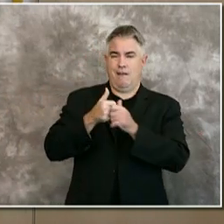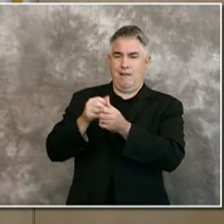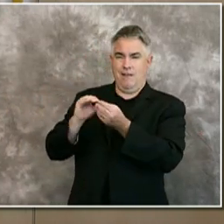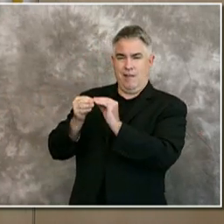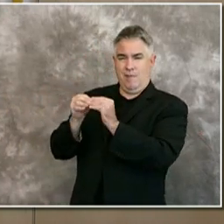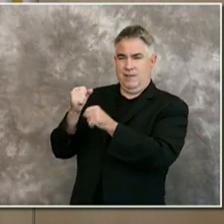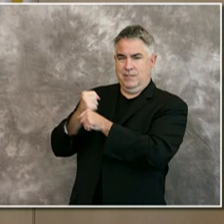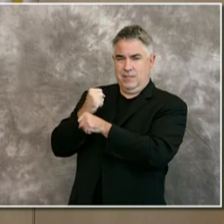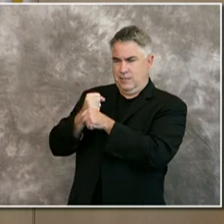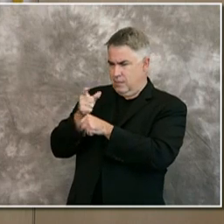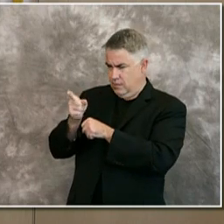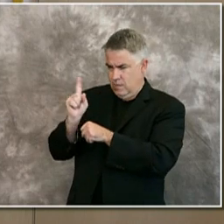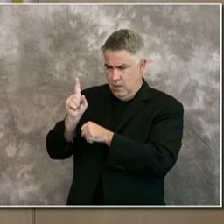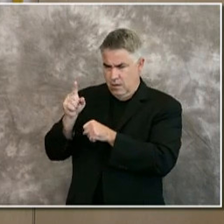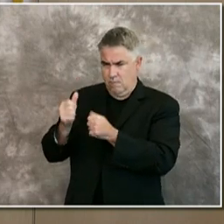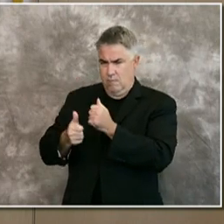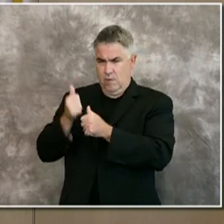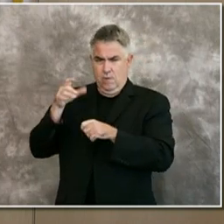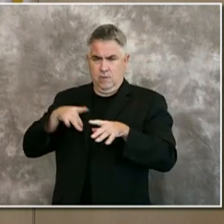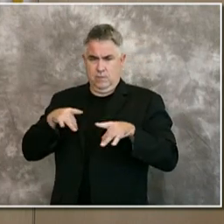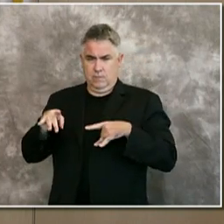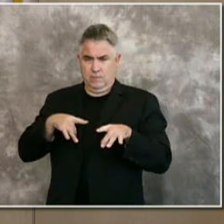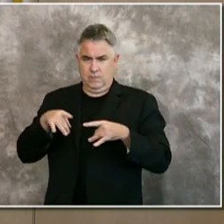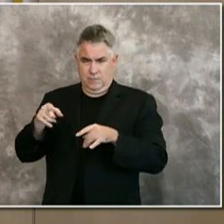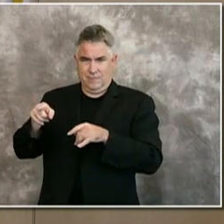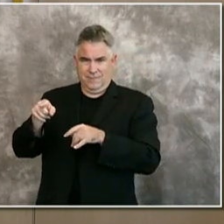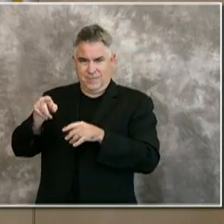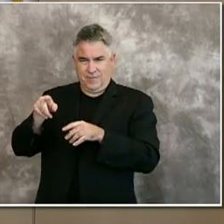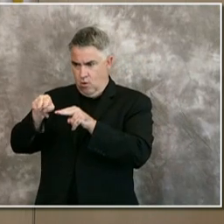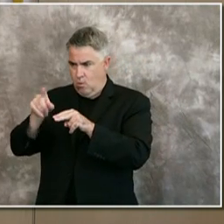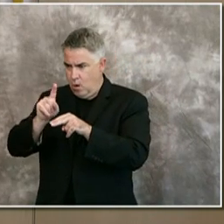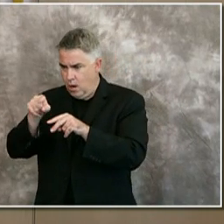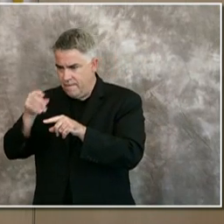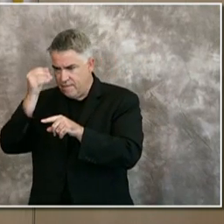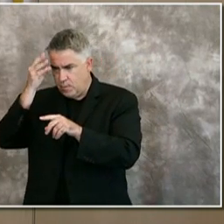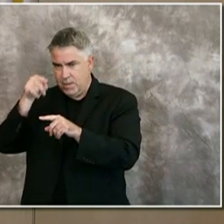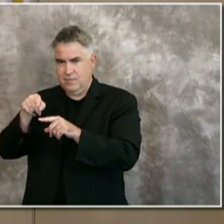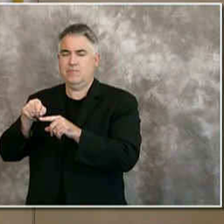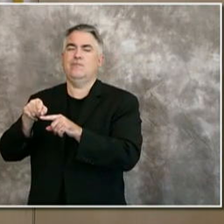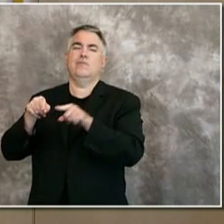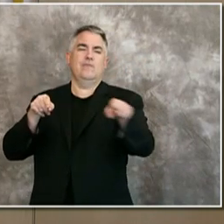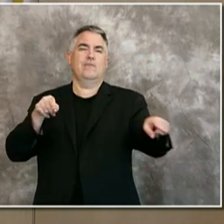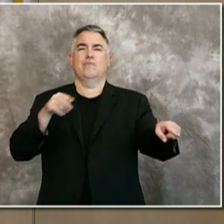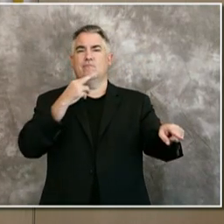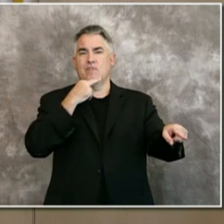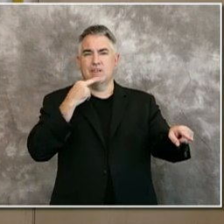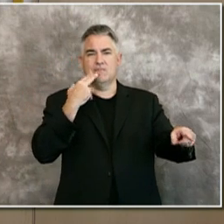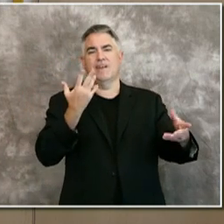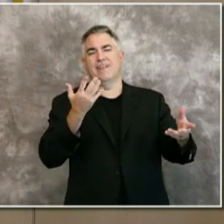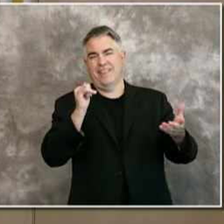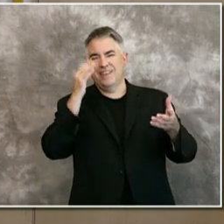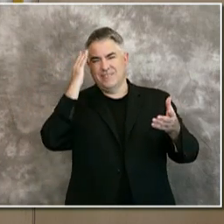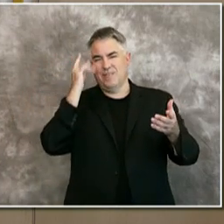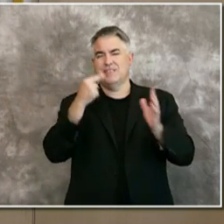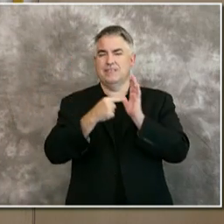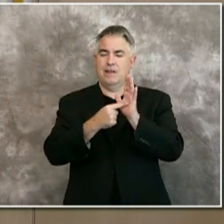be data-driven. So as you heard in describing the community